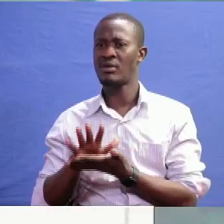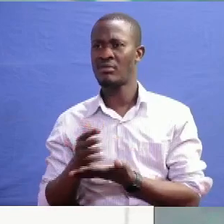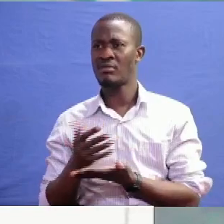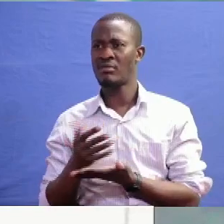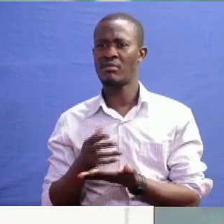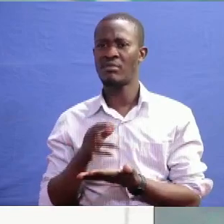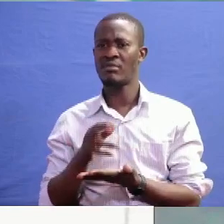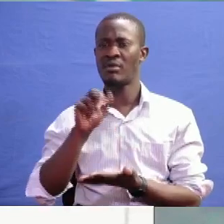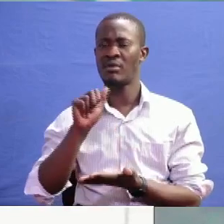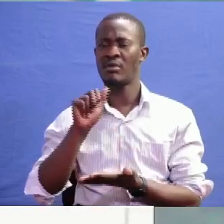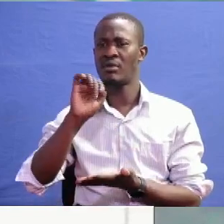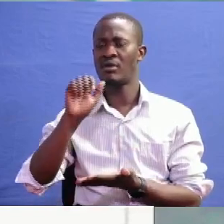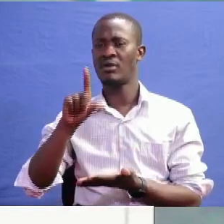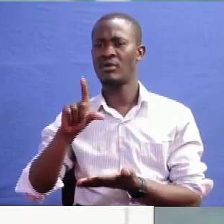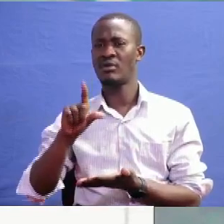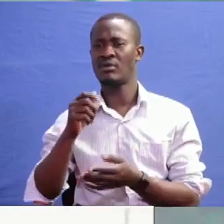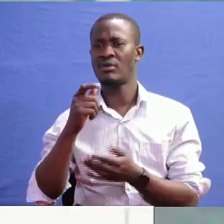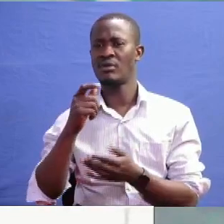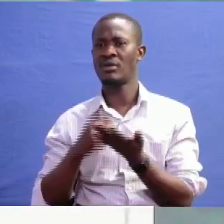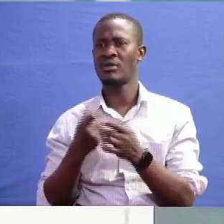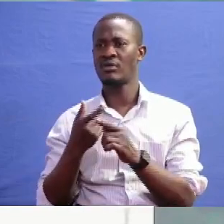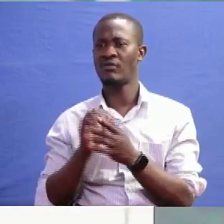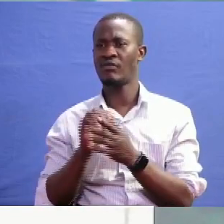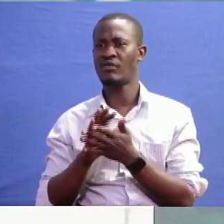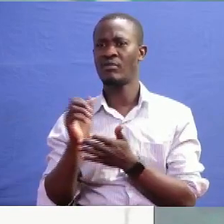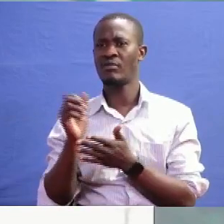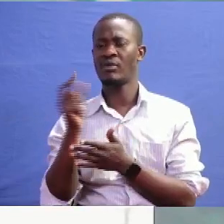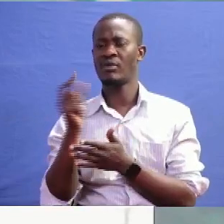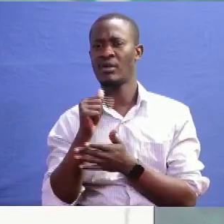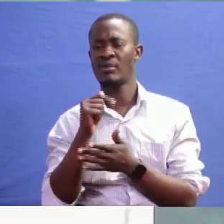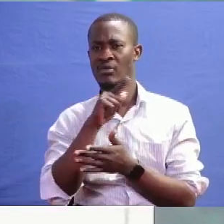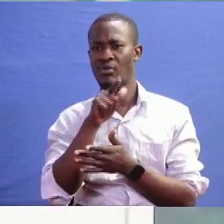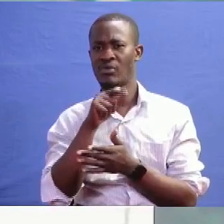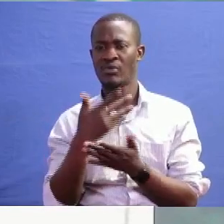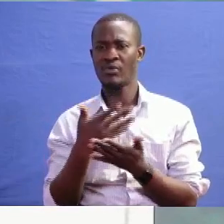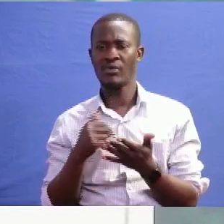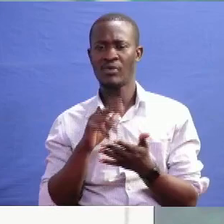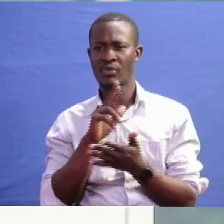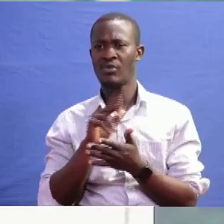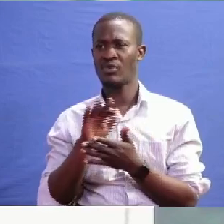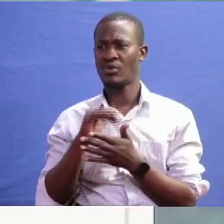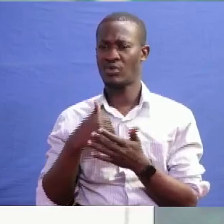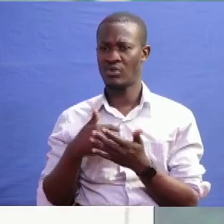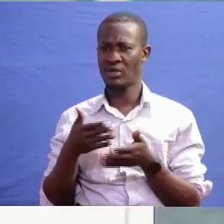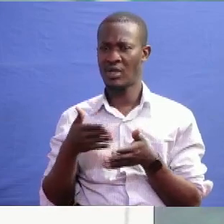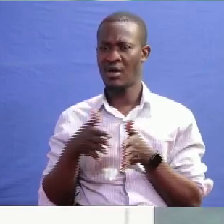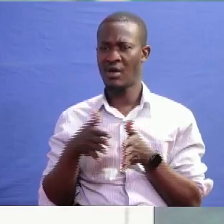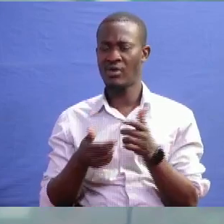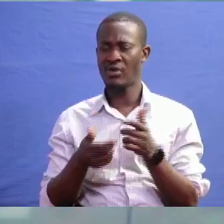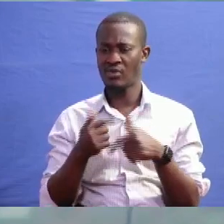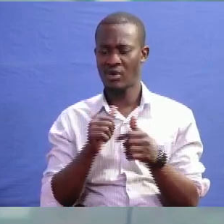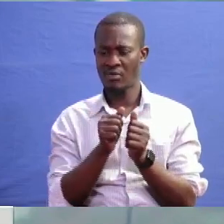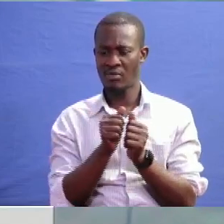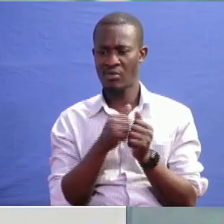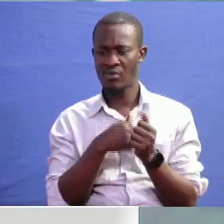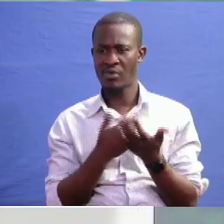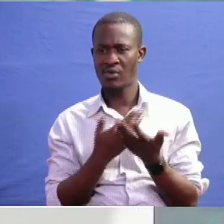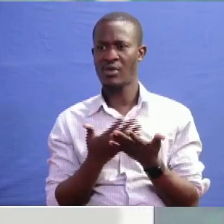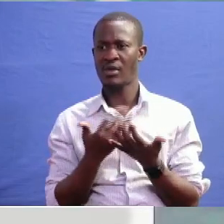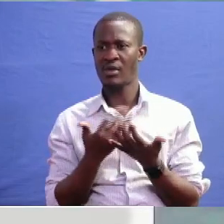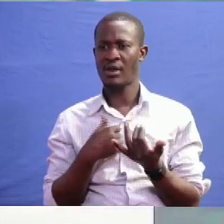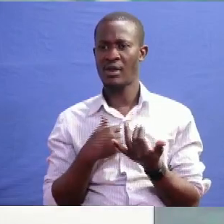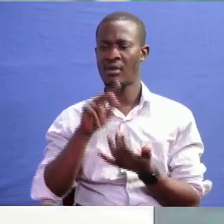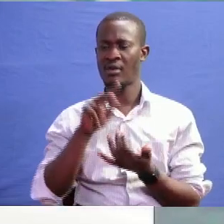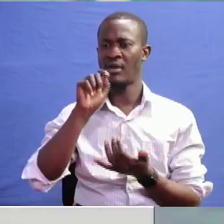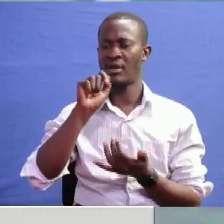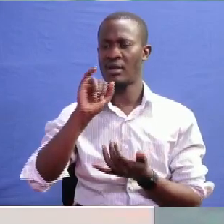rent or tax from rental income. So those things, we use a formula to come up with a variable that now is your MTI